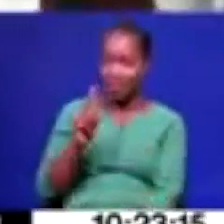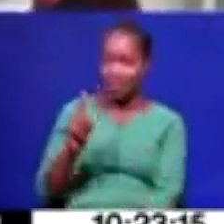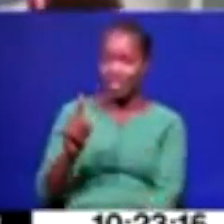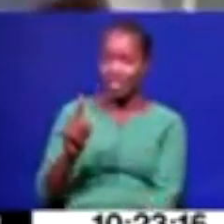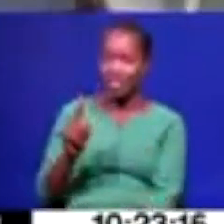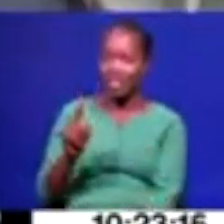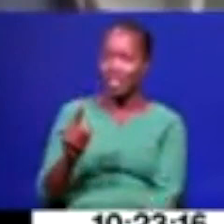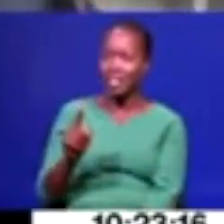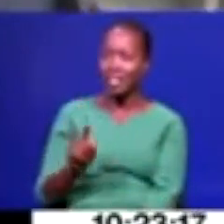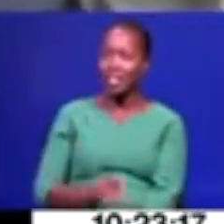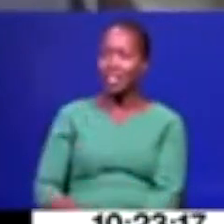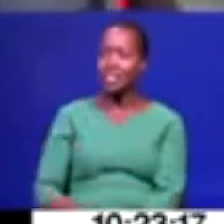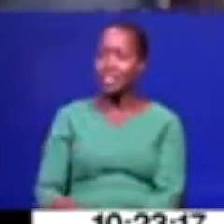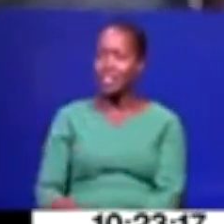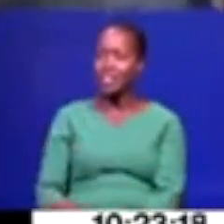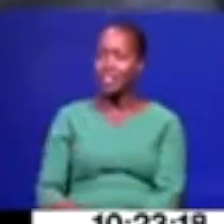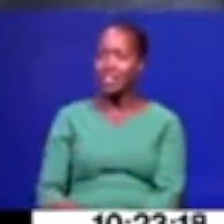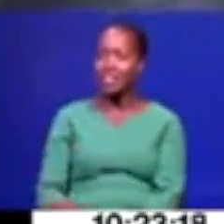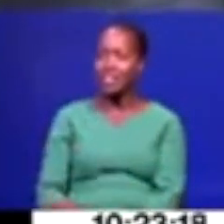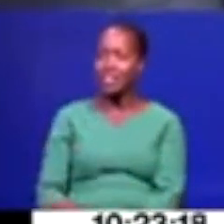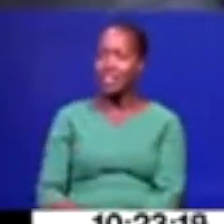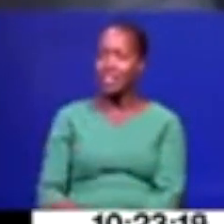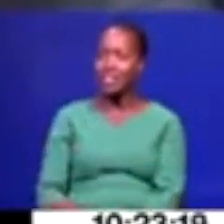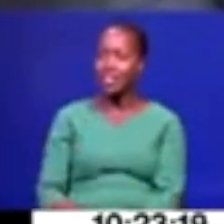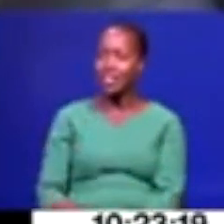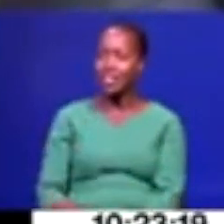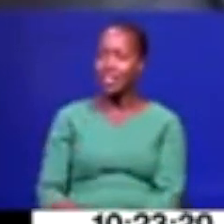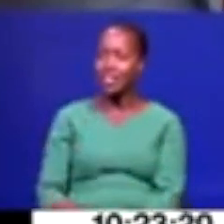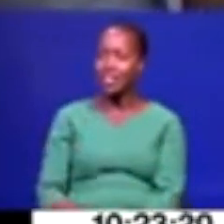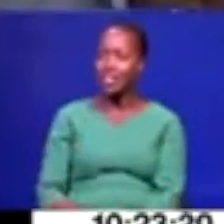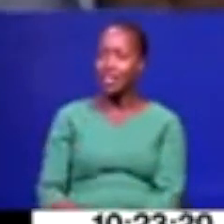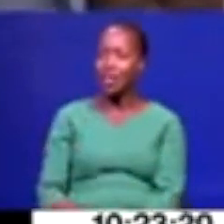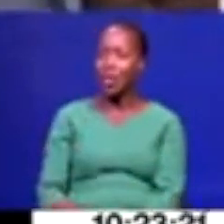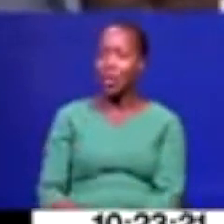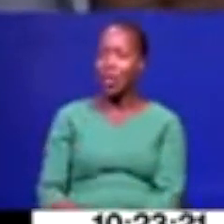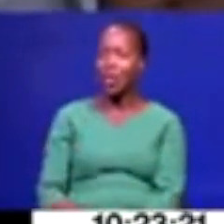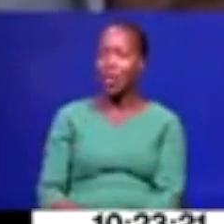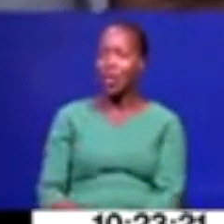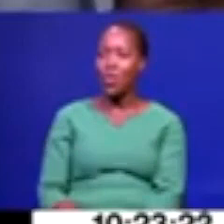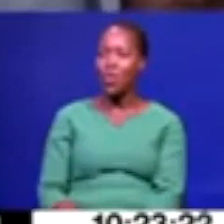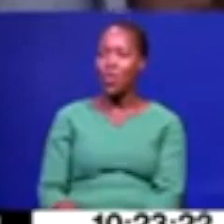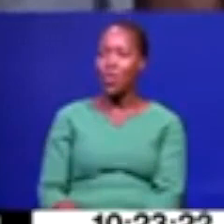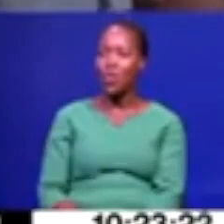so much. Thank you. Very good.